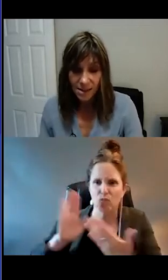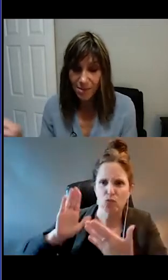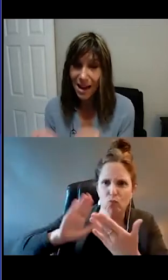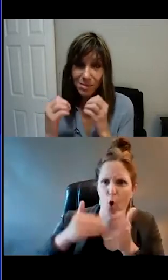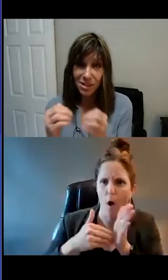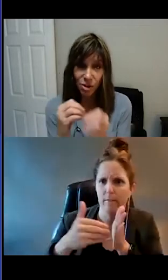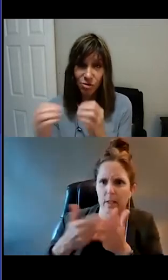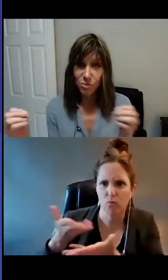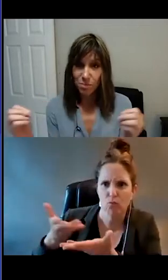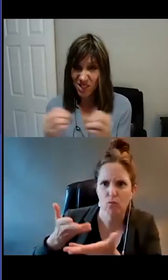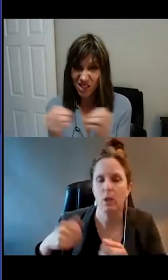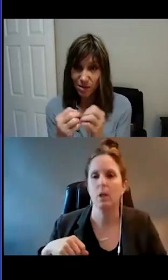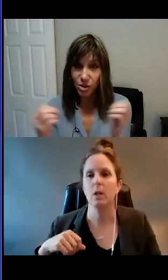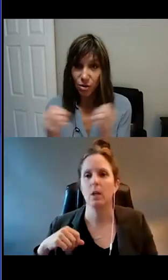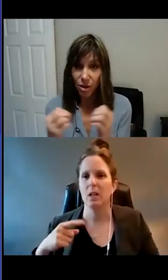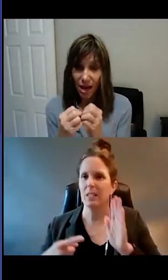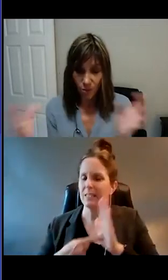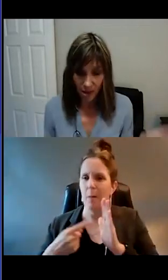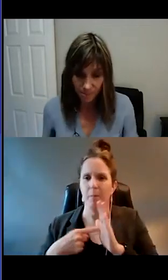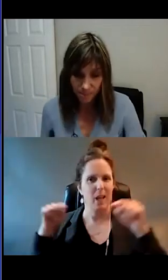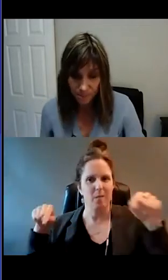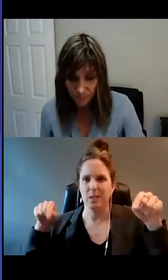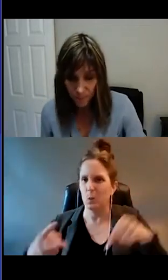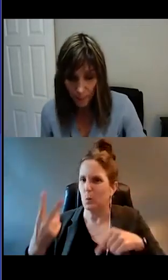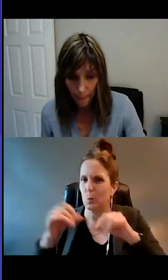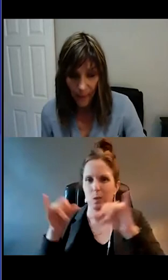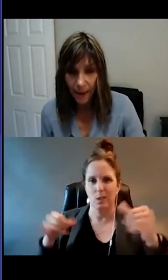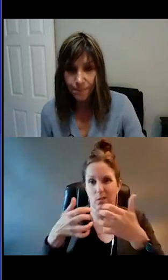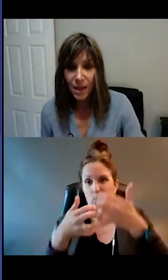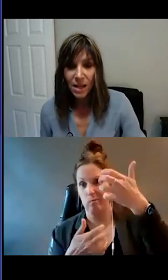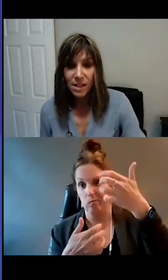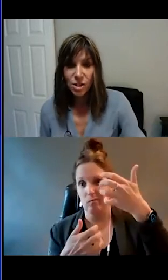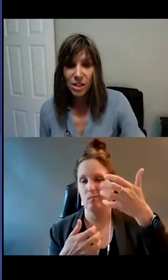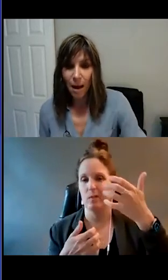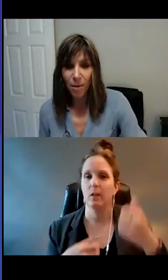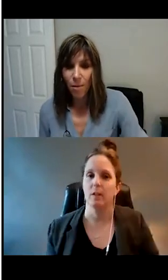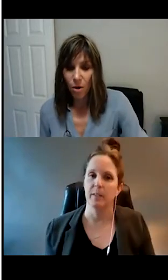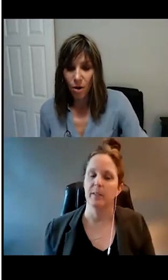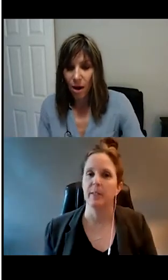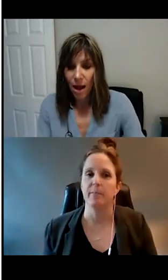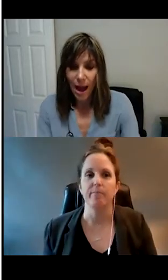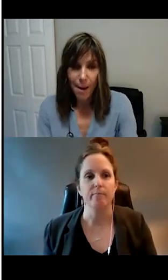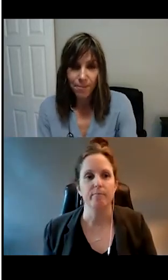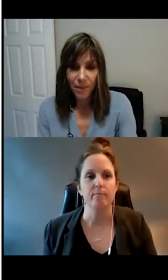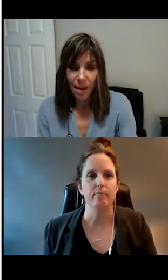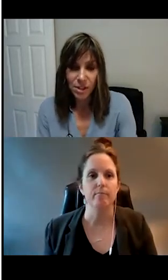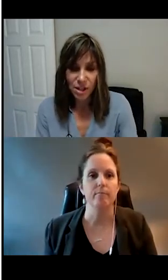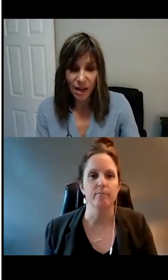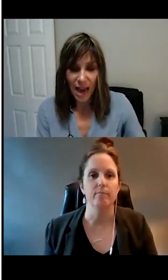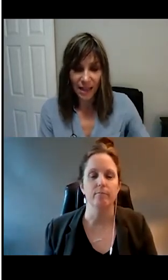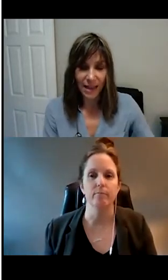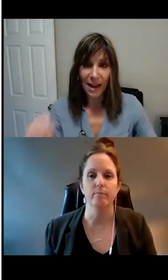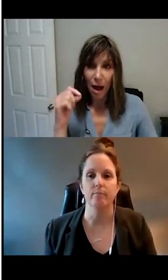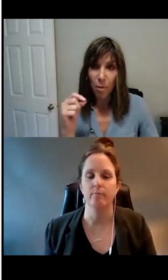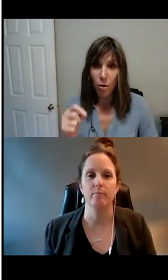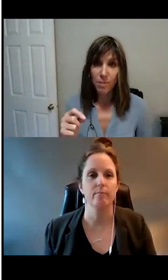and sometimes those systems don't align well. Okay, just a couple more. I'm just